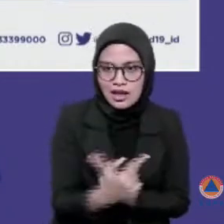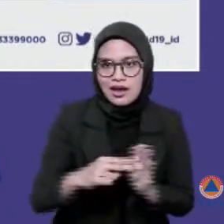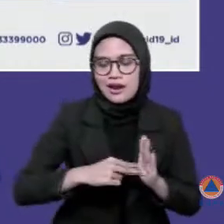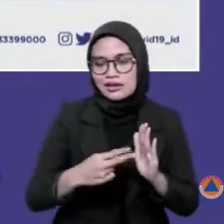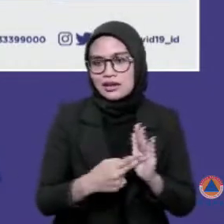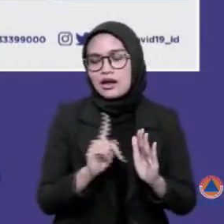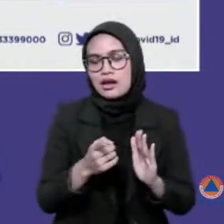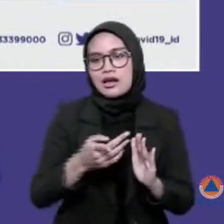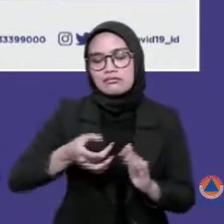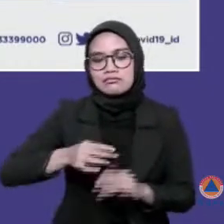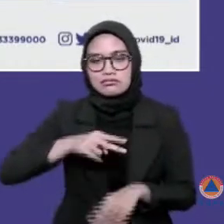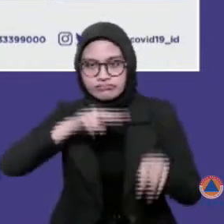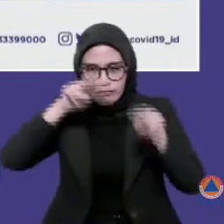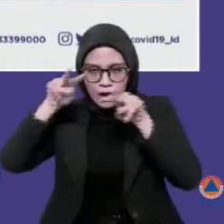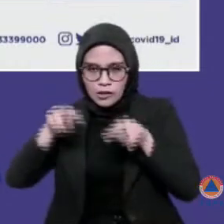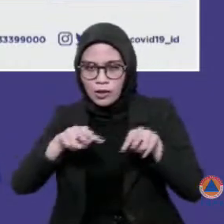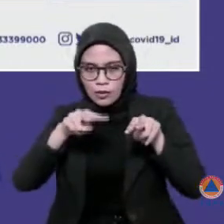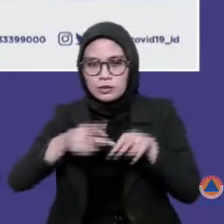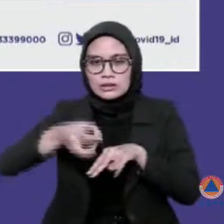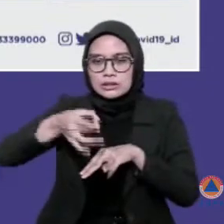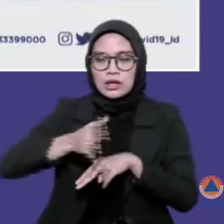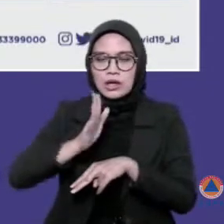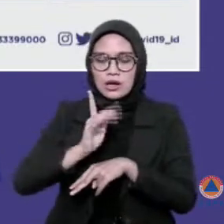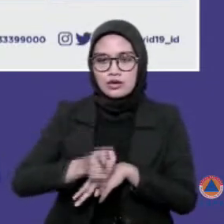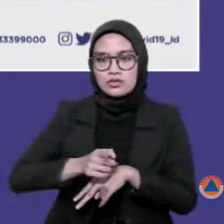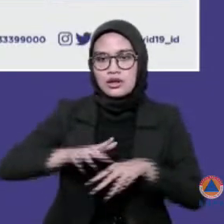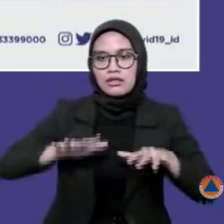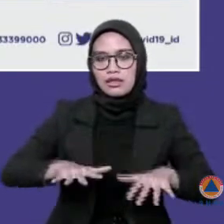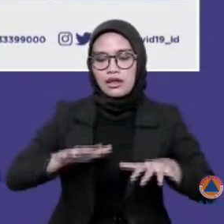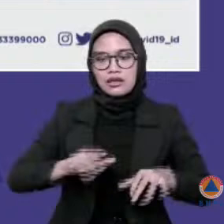will also increase the potential of transmission.